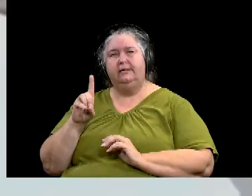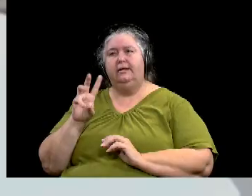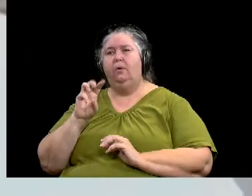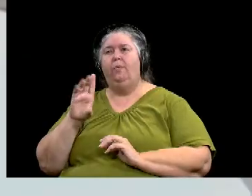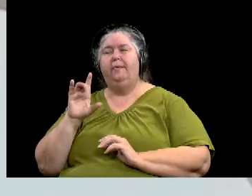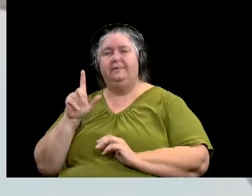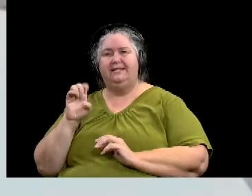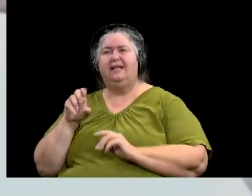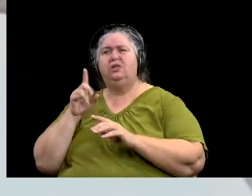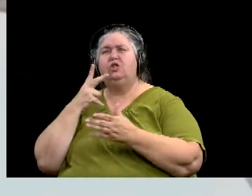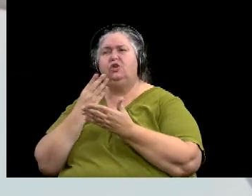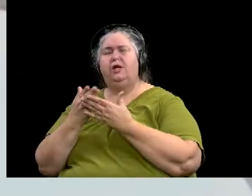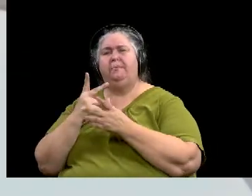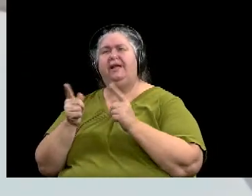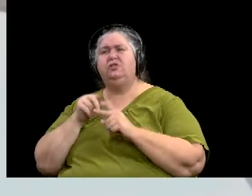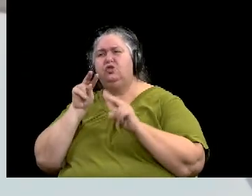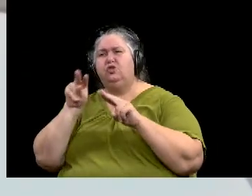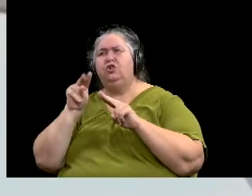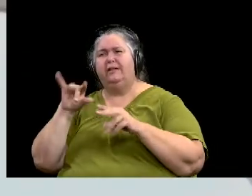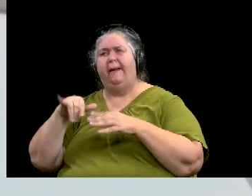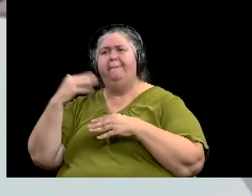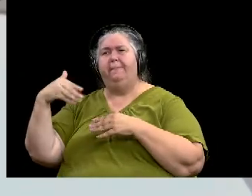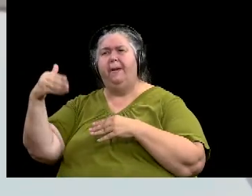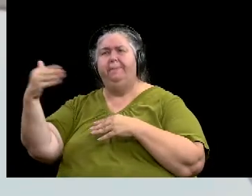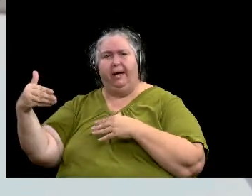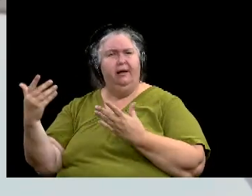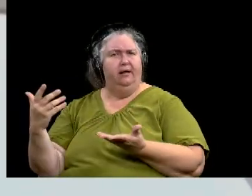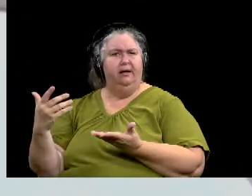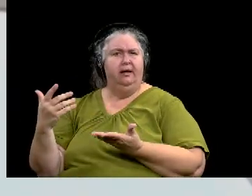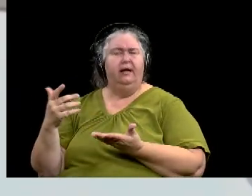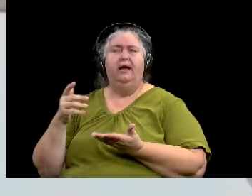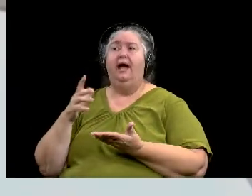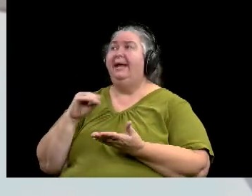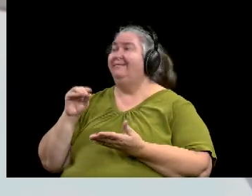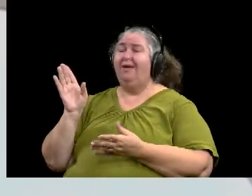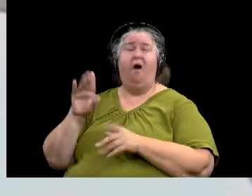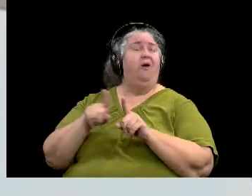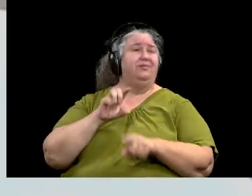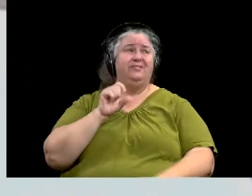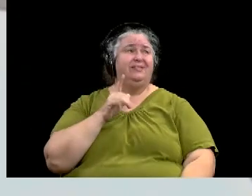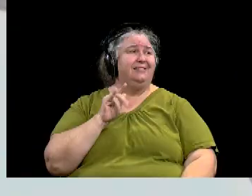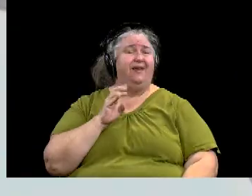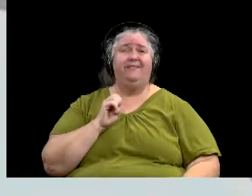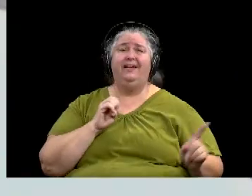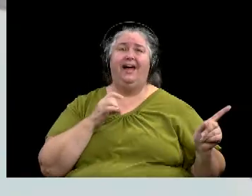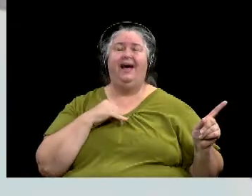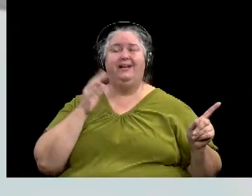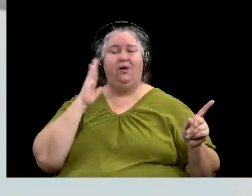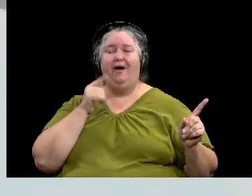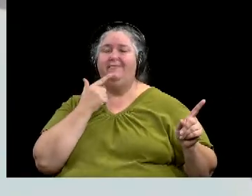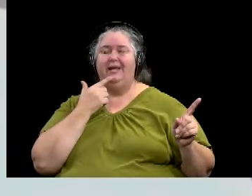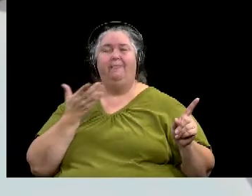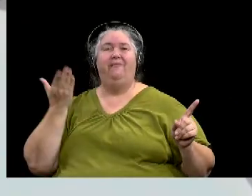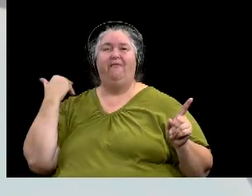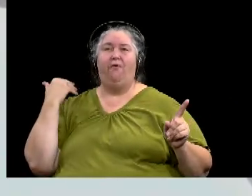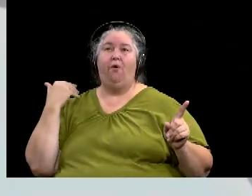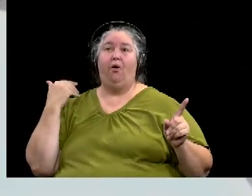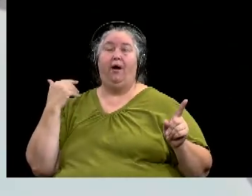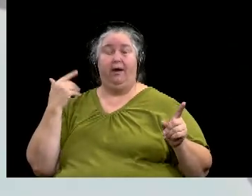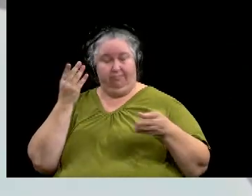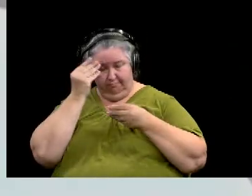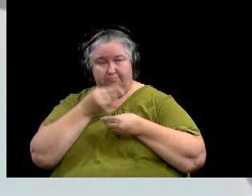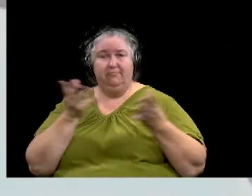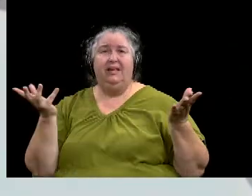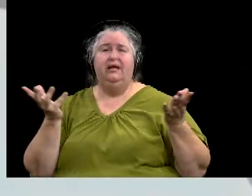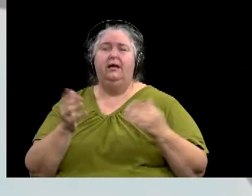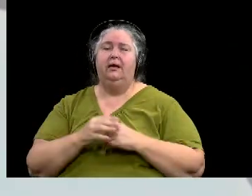again, Stephanie, just as I've said offline, I'll say publicly, your public health leadership